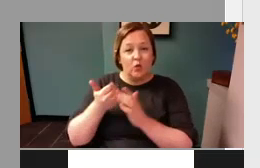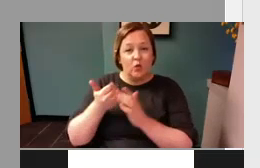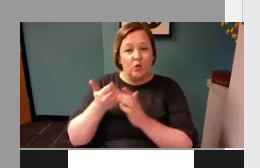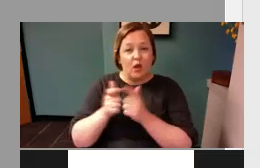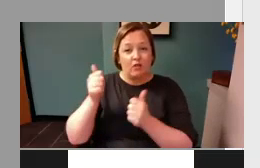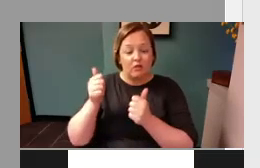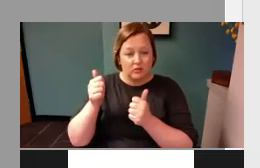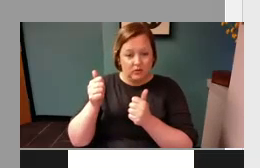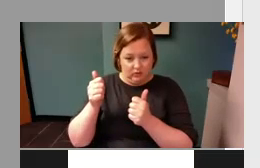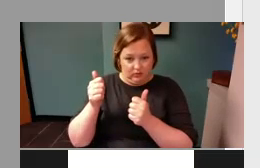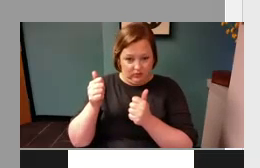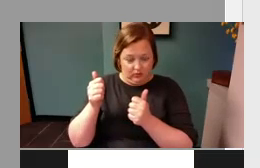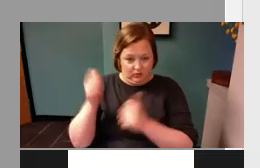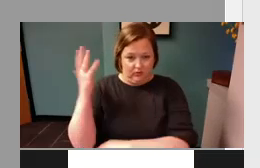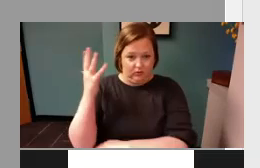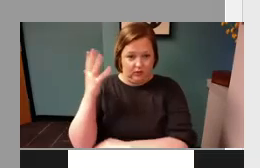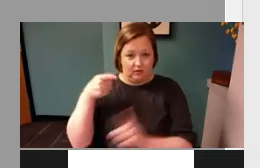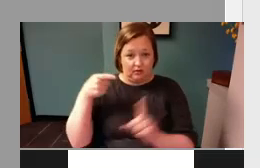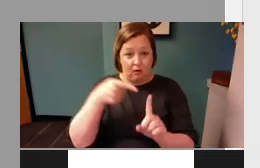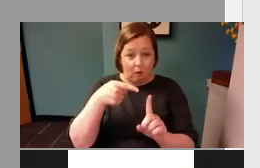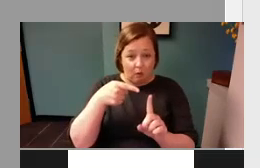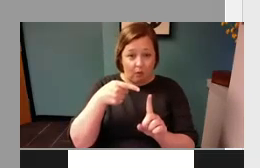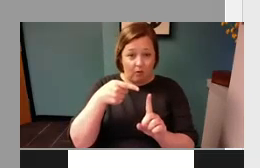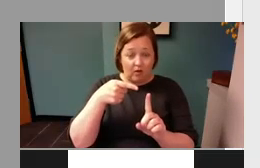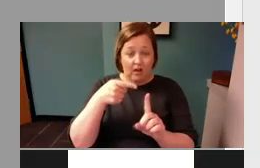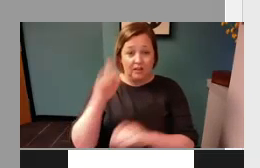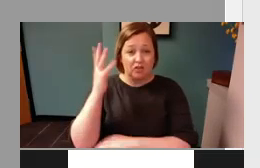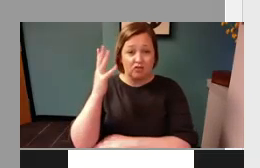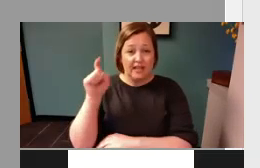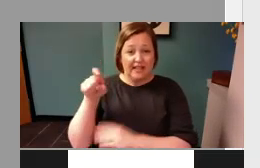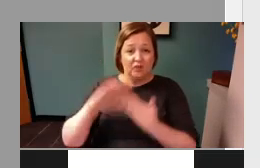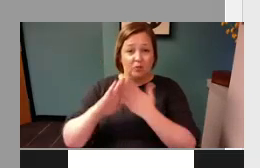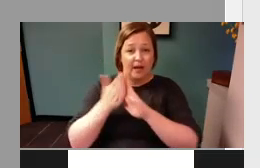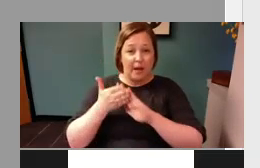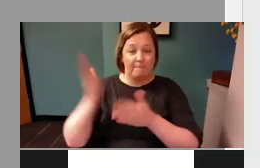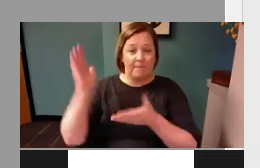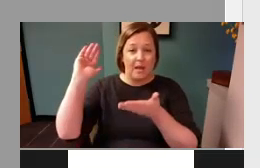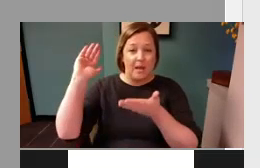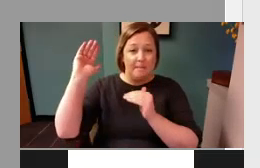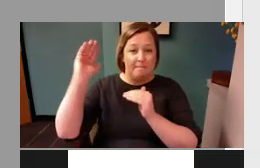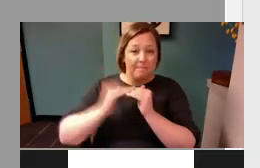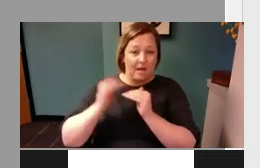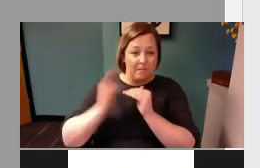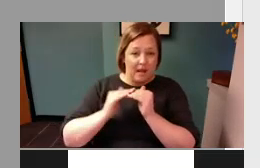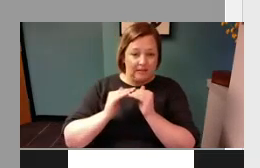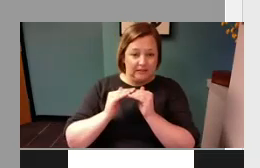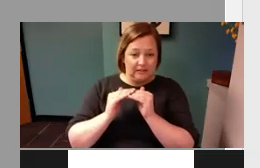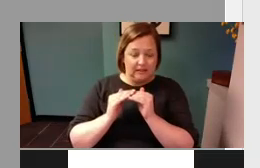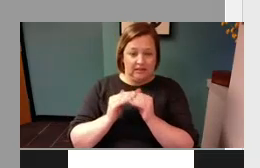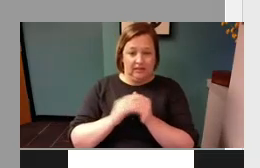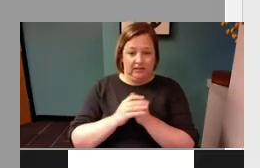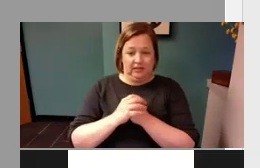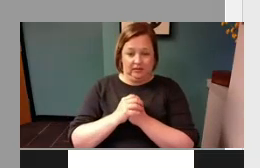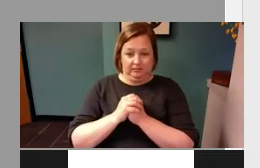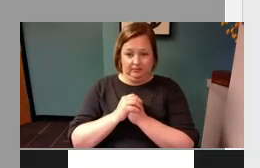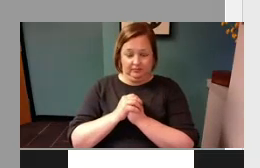cost of the tree needs to be minimized, and what we want to do is minimize this entire cost such that except the root,